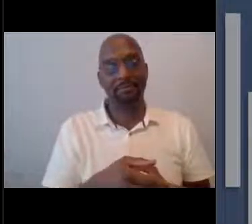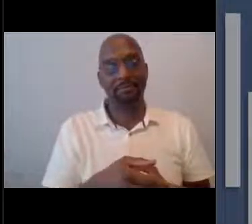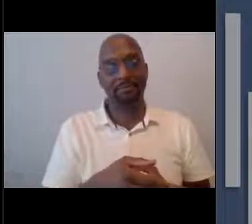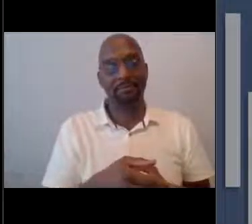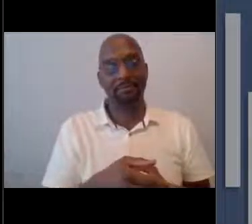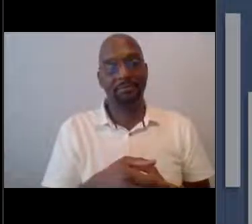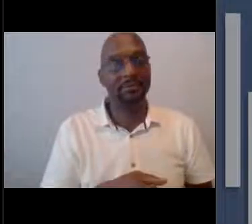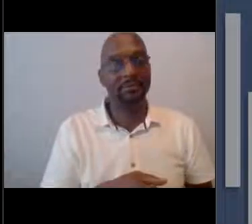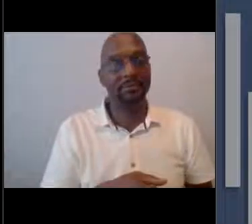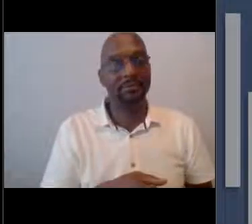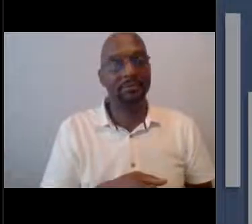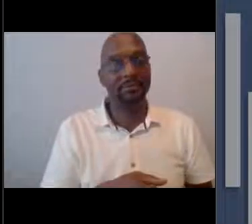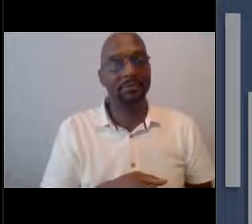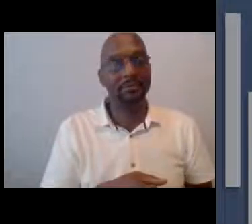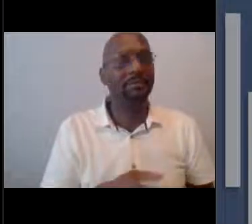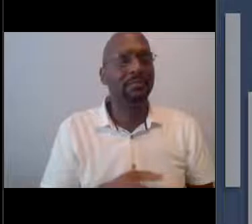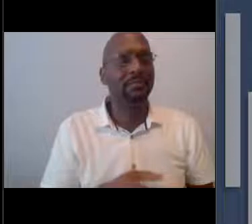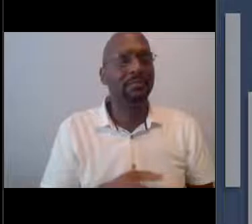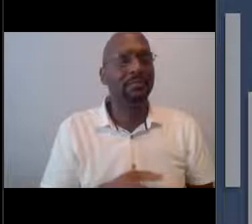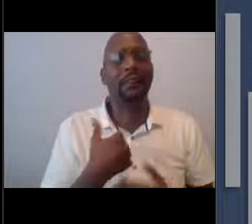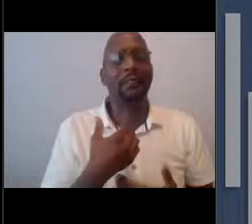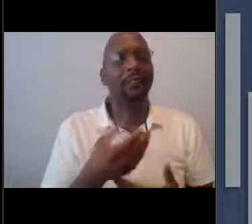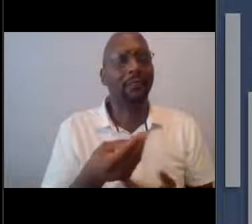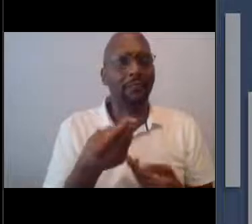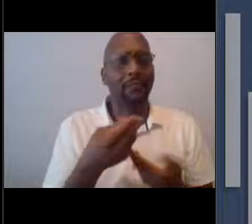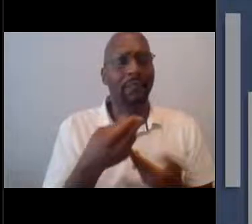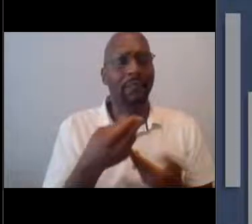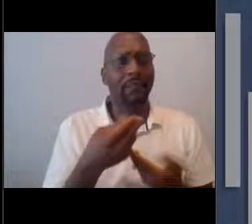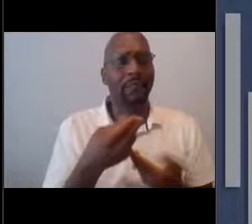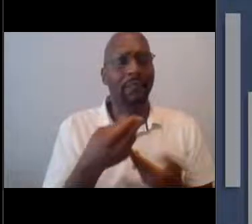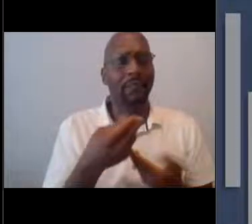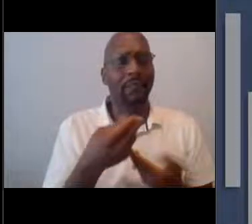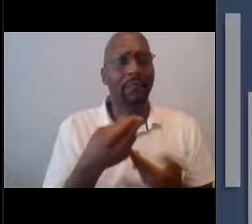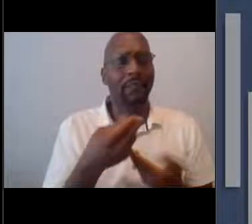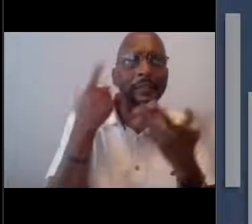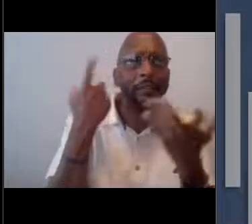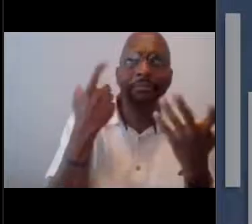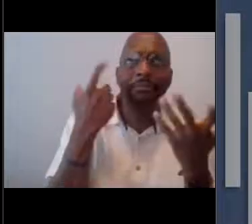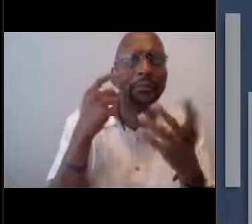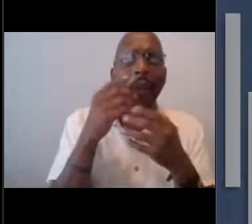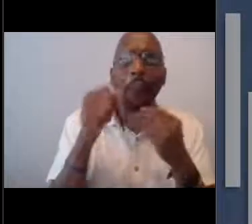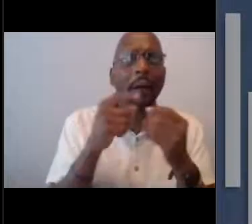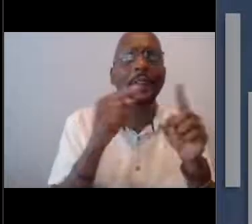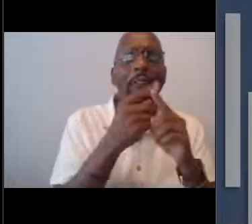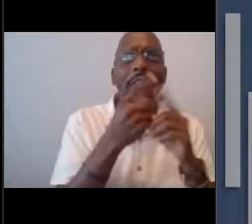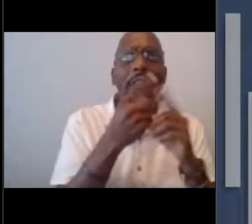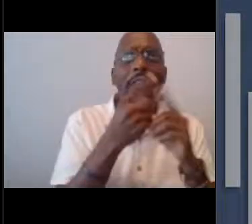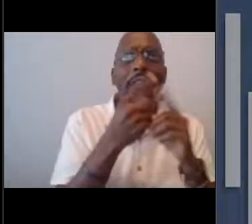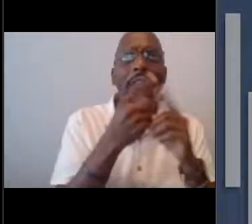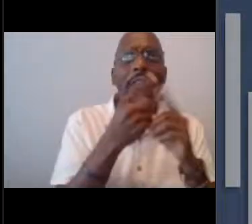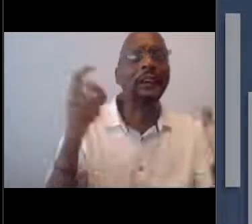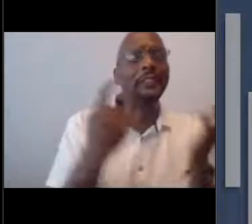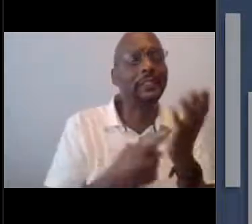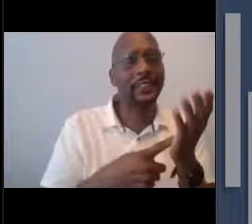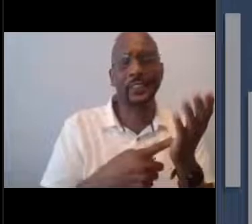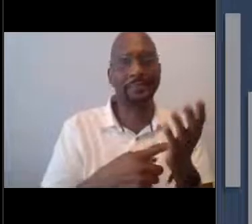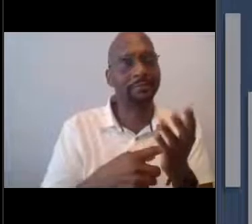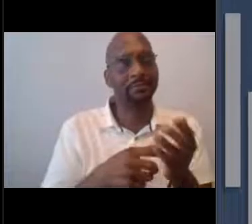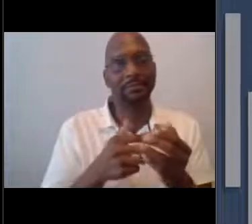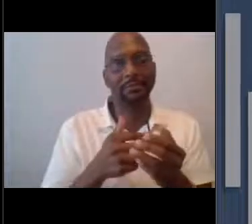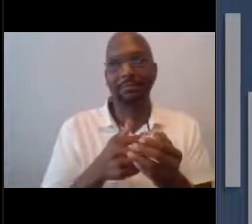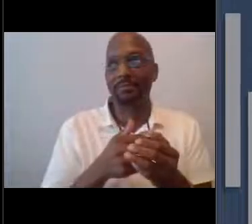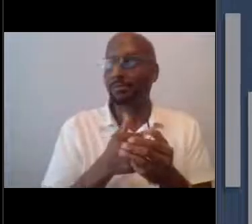think of stuff. You know, is it when Charles is involved, or everything's resolved? Well, now you know why you